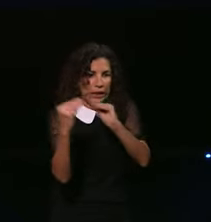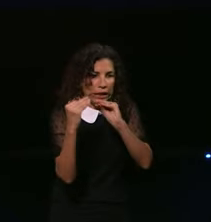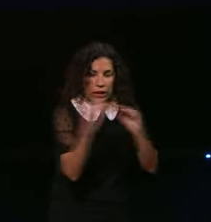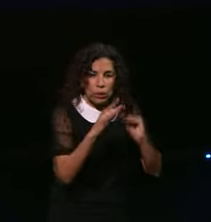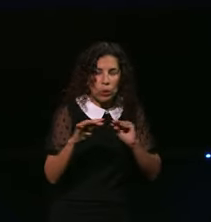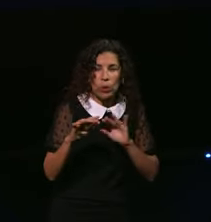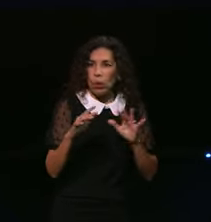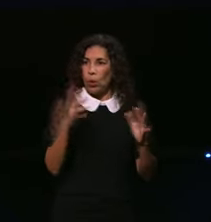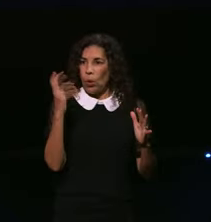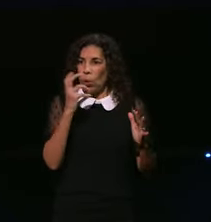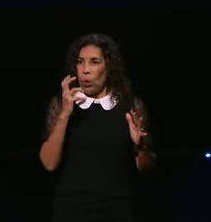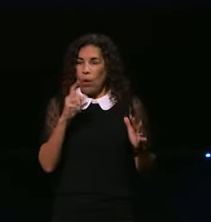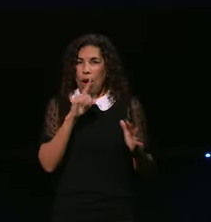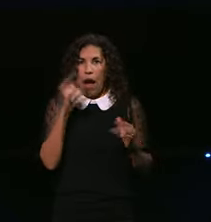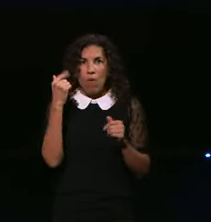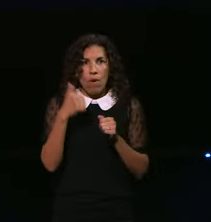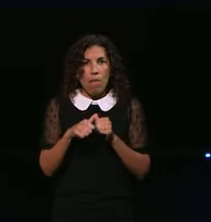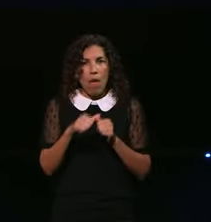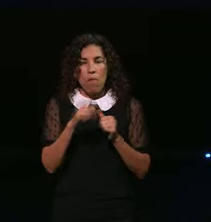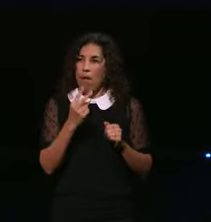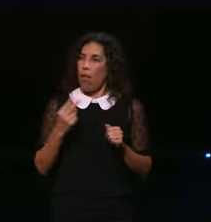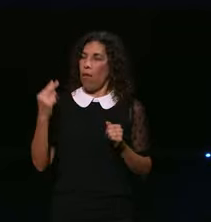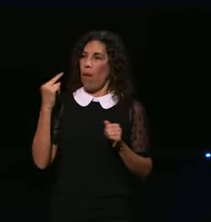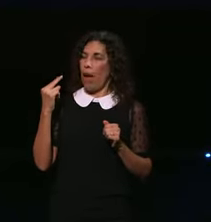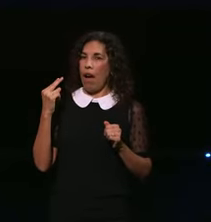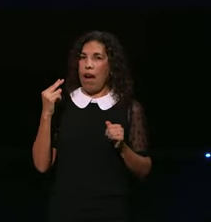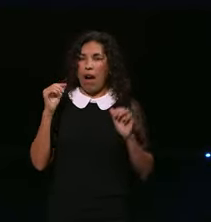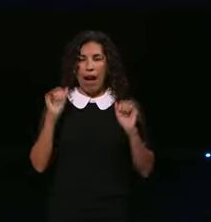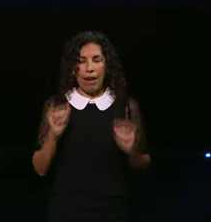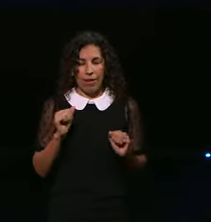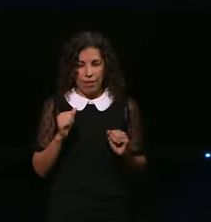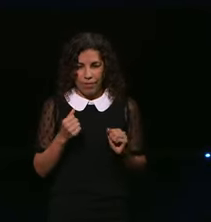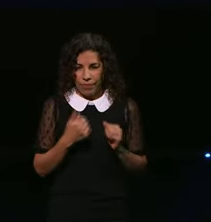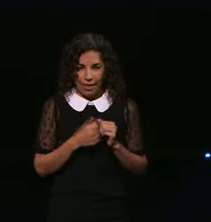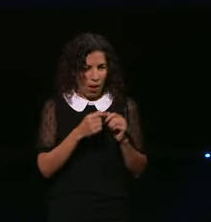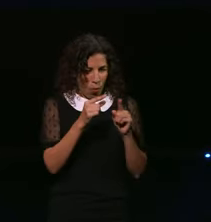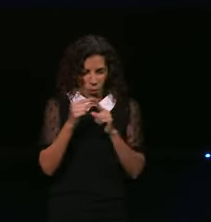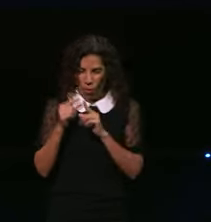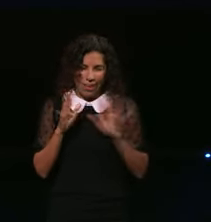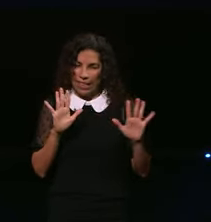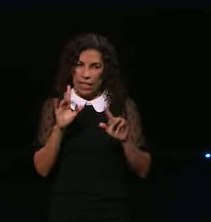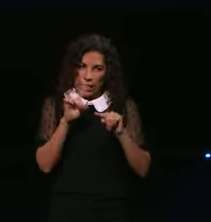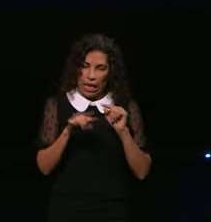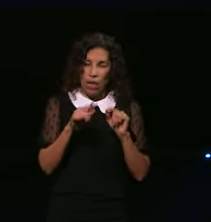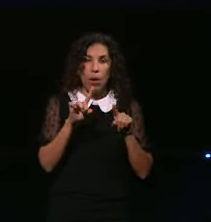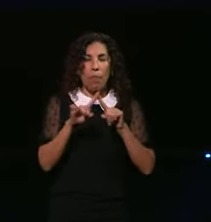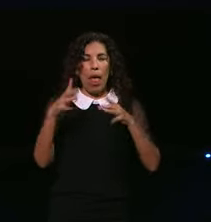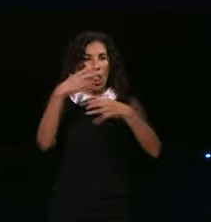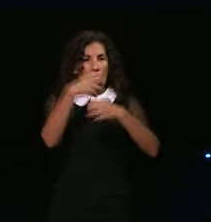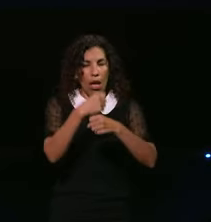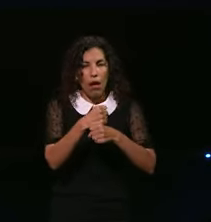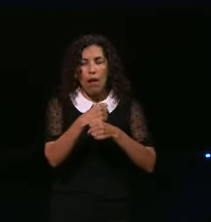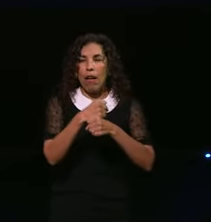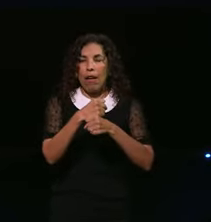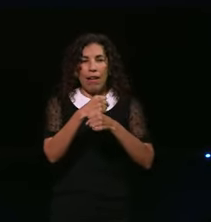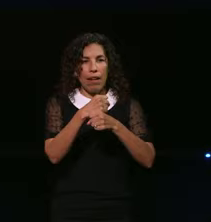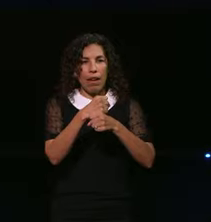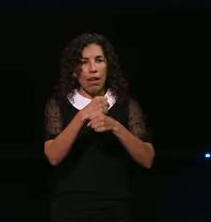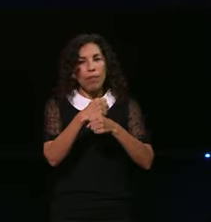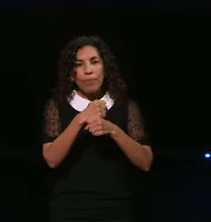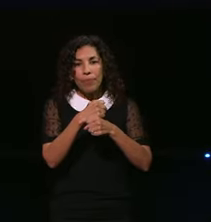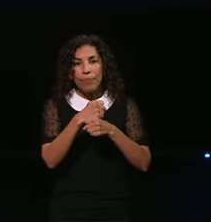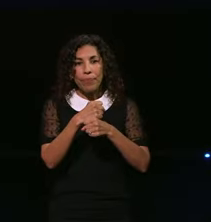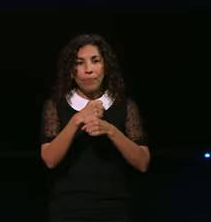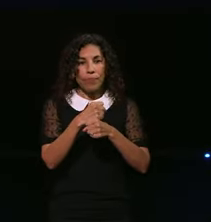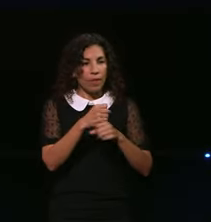really, I remembered, like, you know, I can't remember word by word, but what he was saying is, the difference between